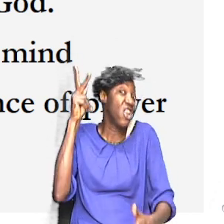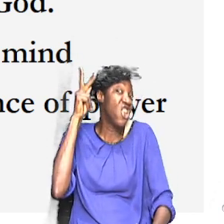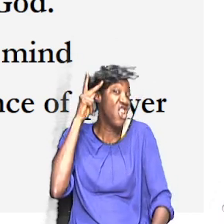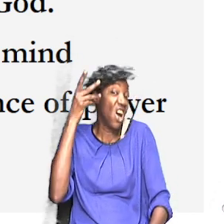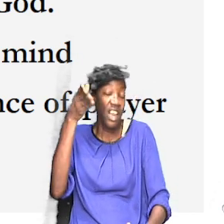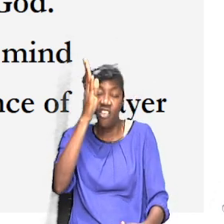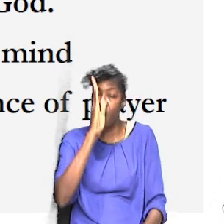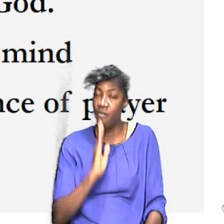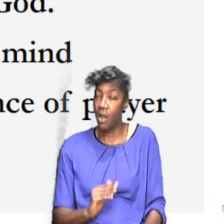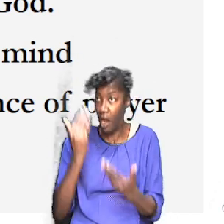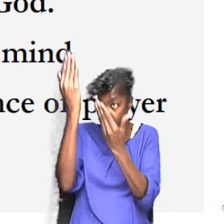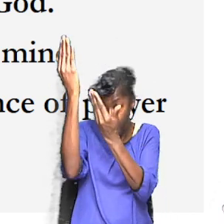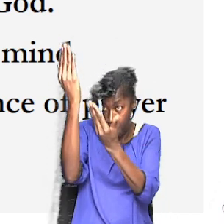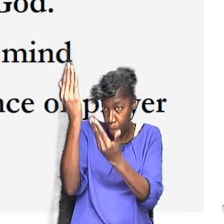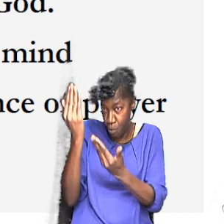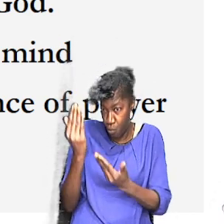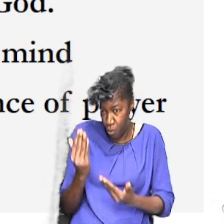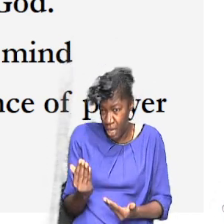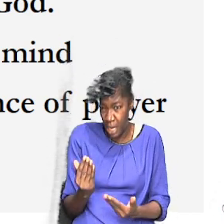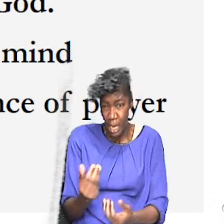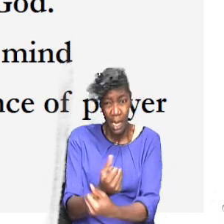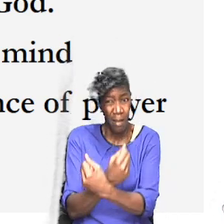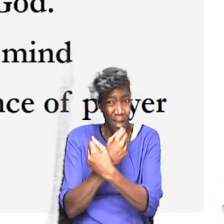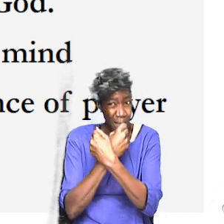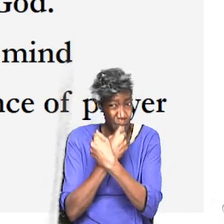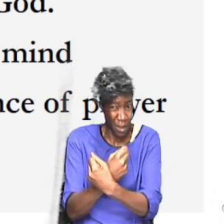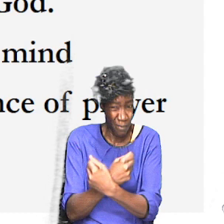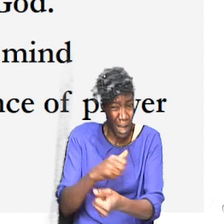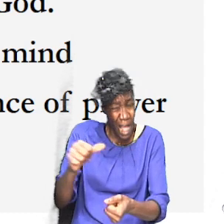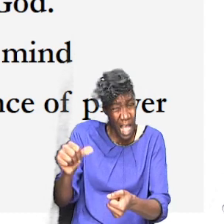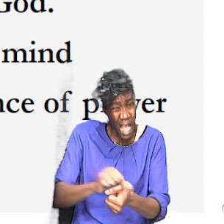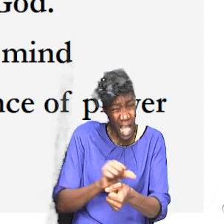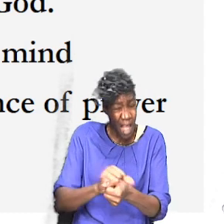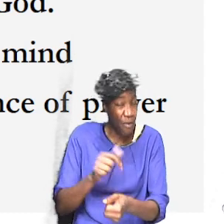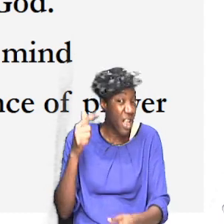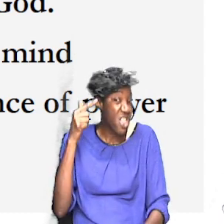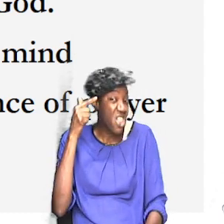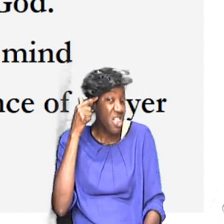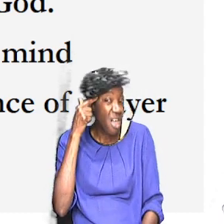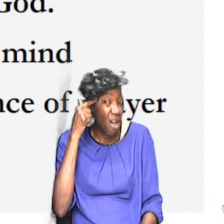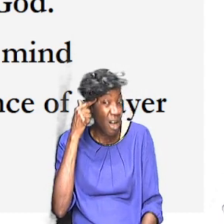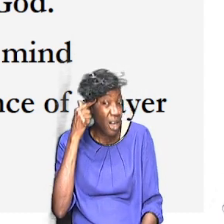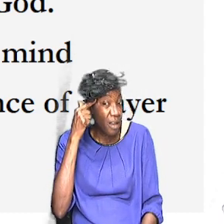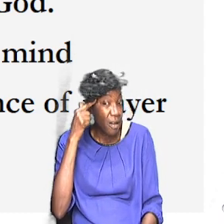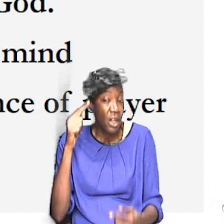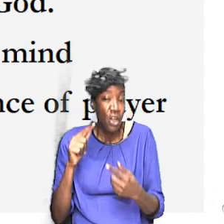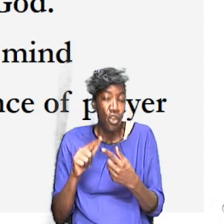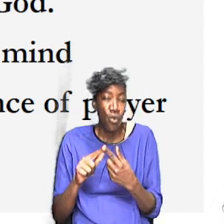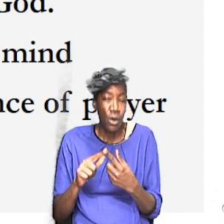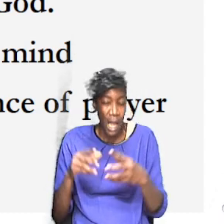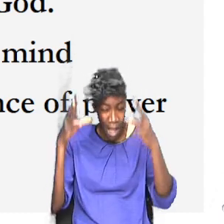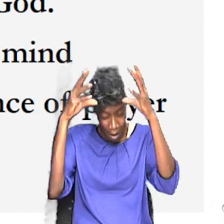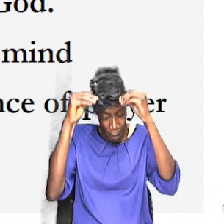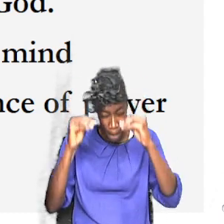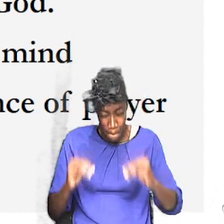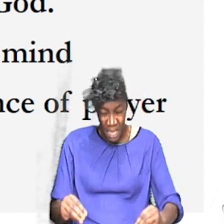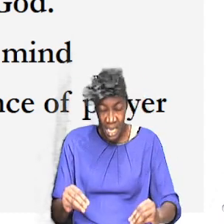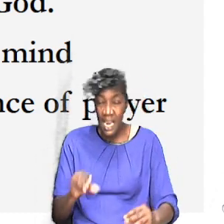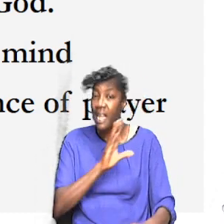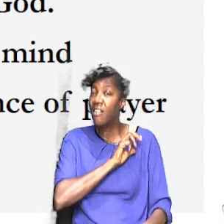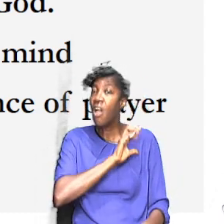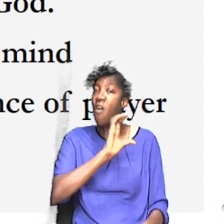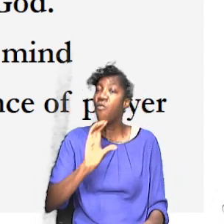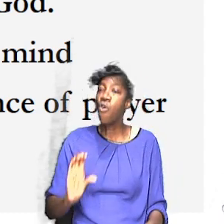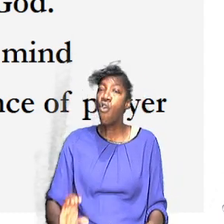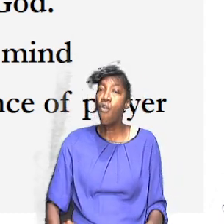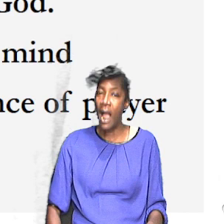God, and bringing into captivity every thought to the obedience of Christ.